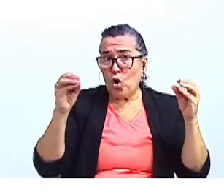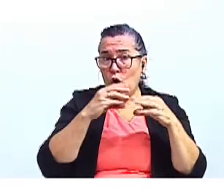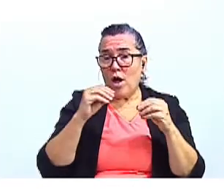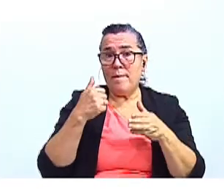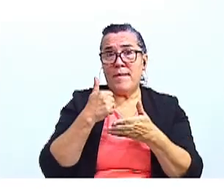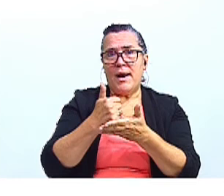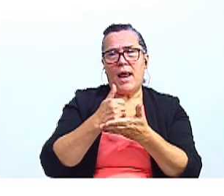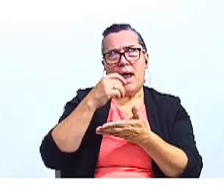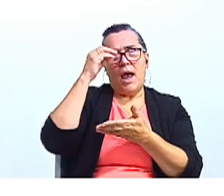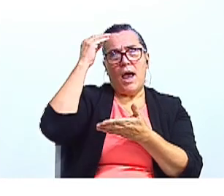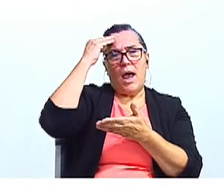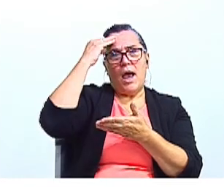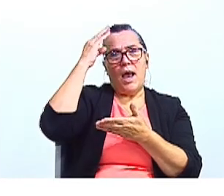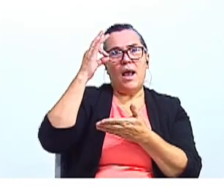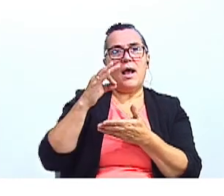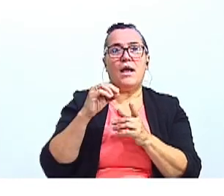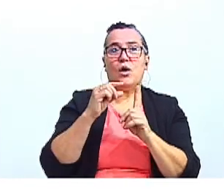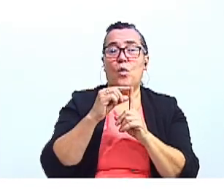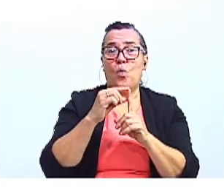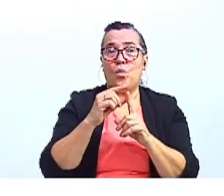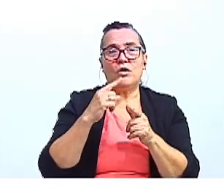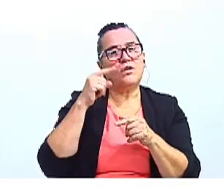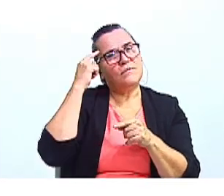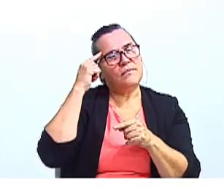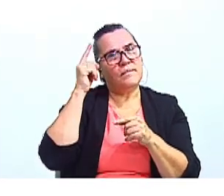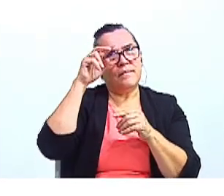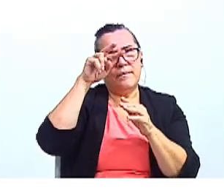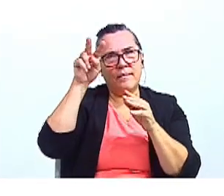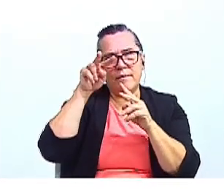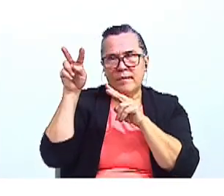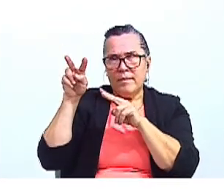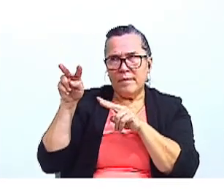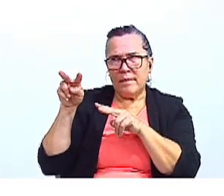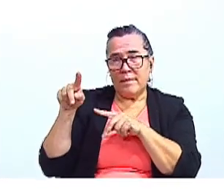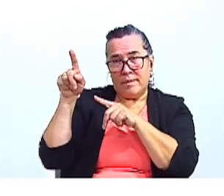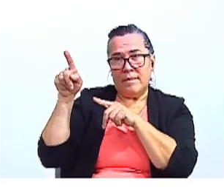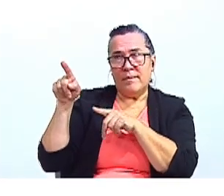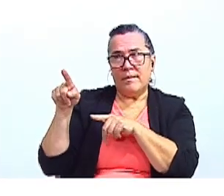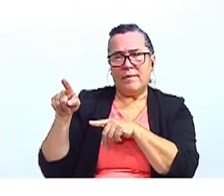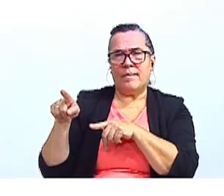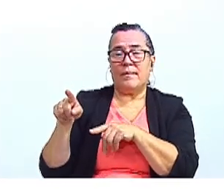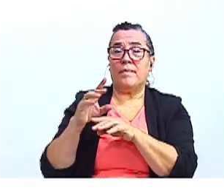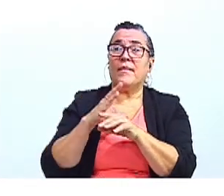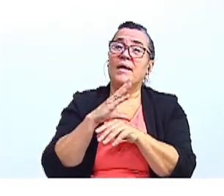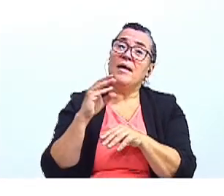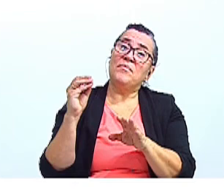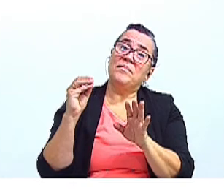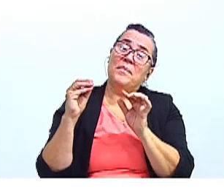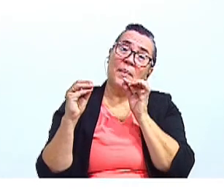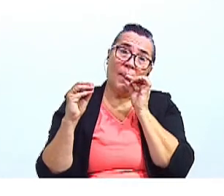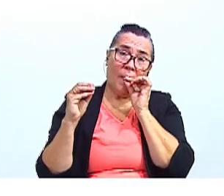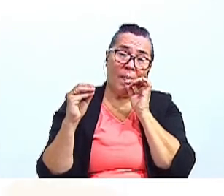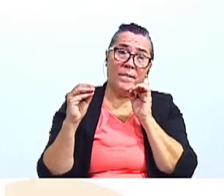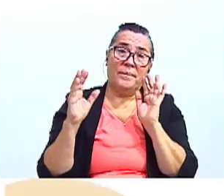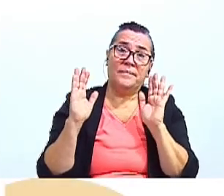guess unknown words. So think about that very carefully, guys. And